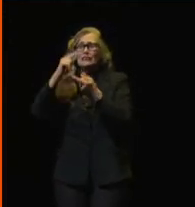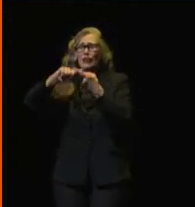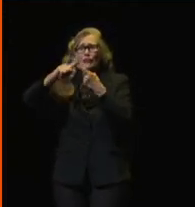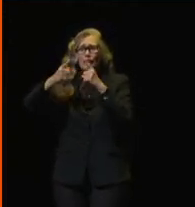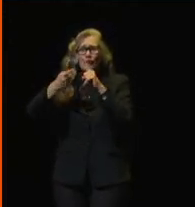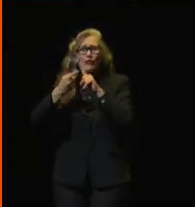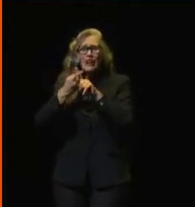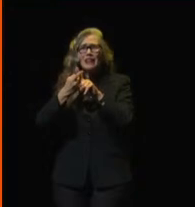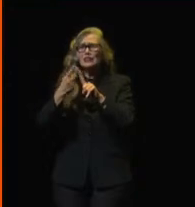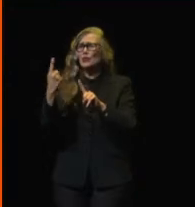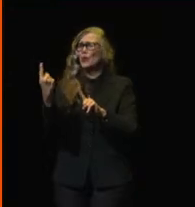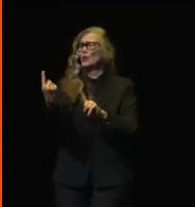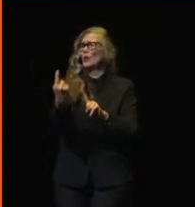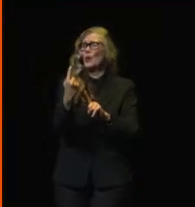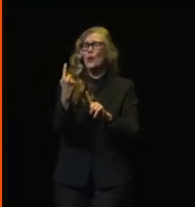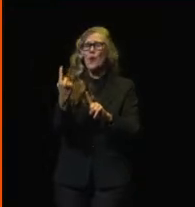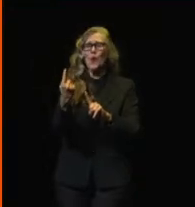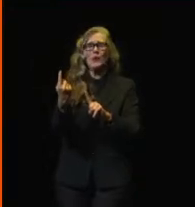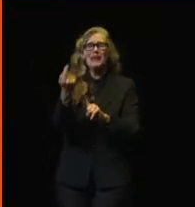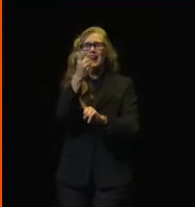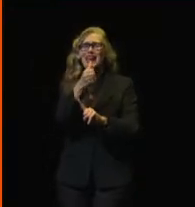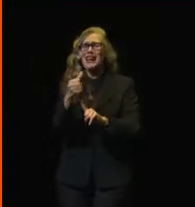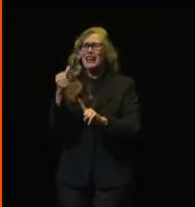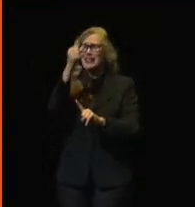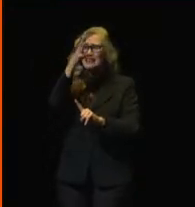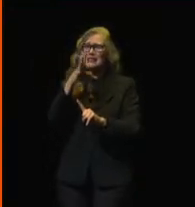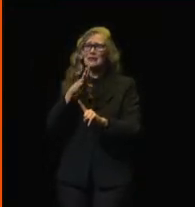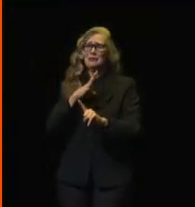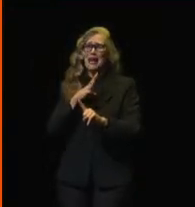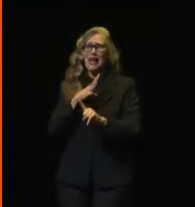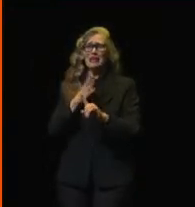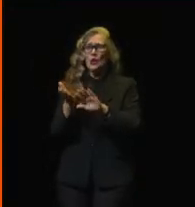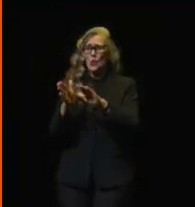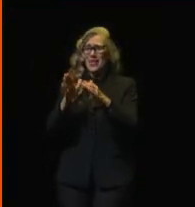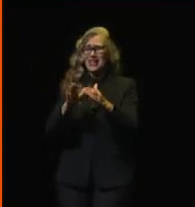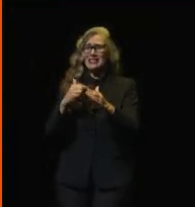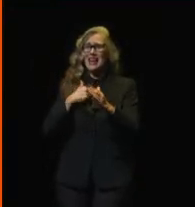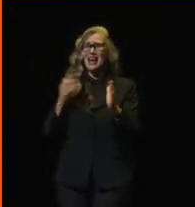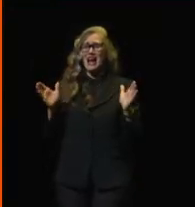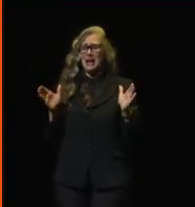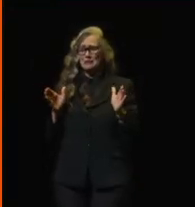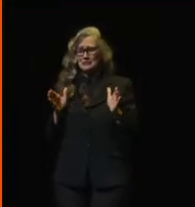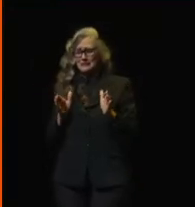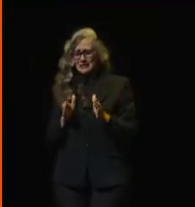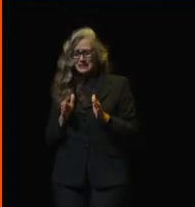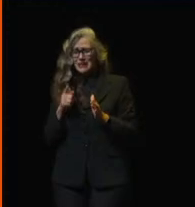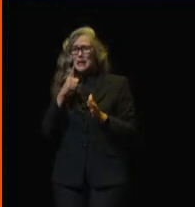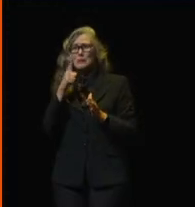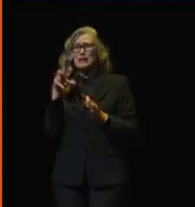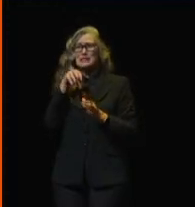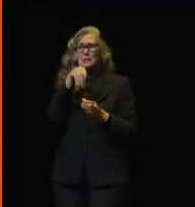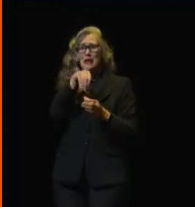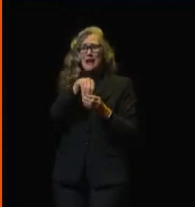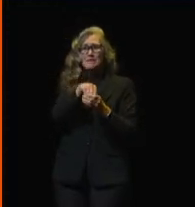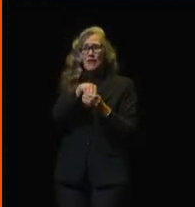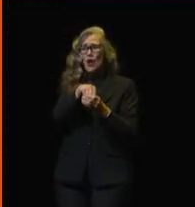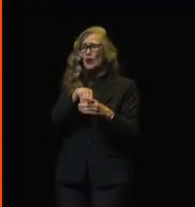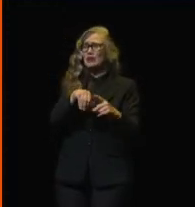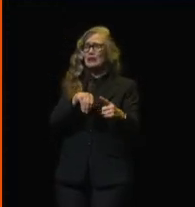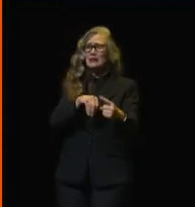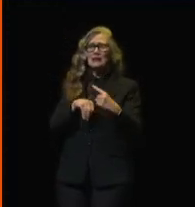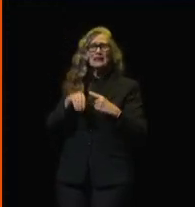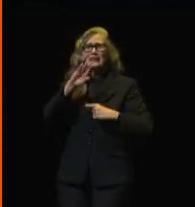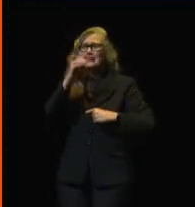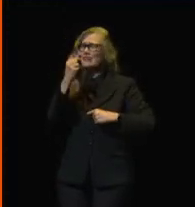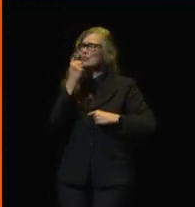of thine own were. Any man's death diminishes me, because I am involved in mankind, and therefore never send to know for